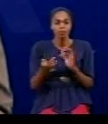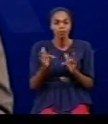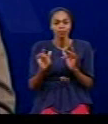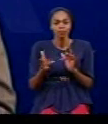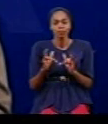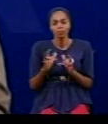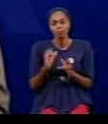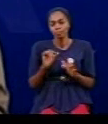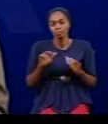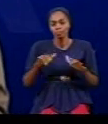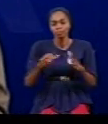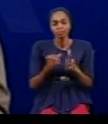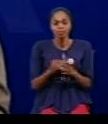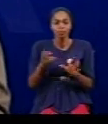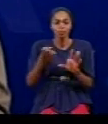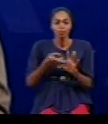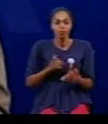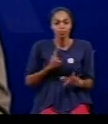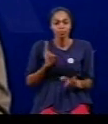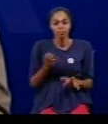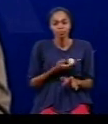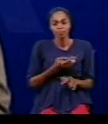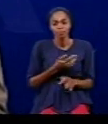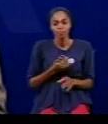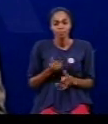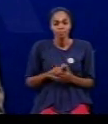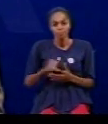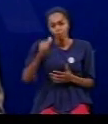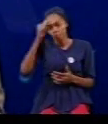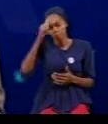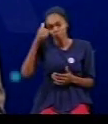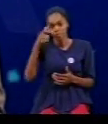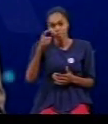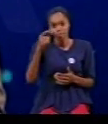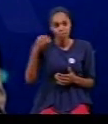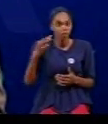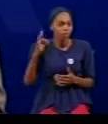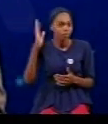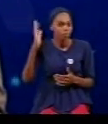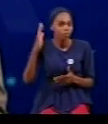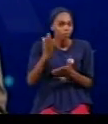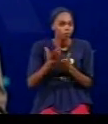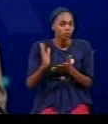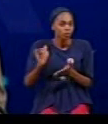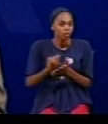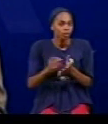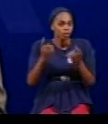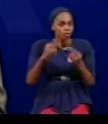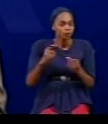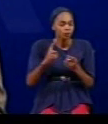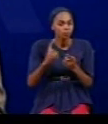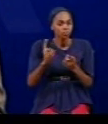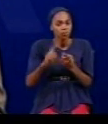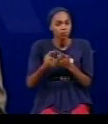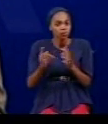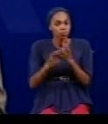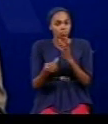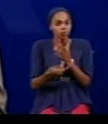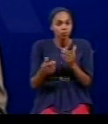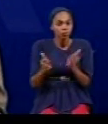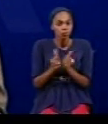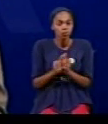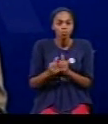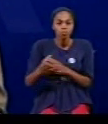I'm reminded of the testimony of somebody that came to a crusade with hunchback, and that hunchback was